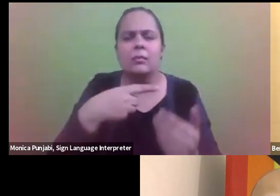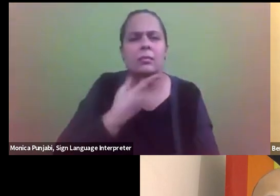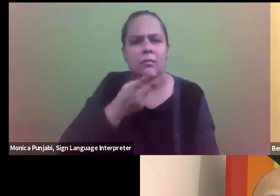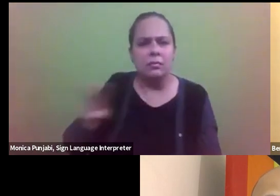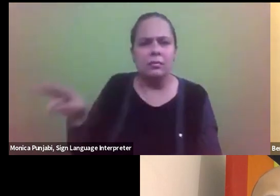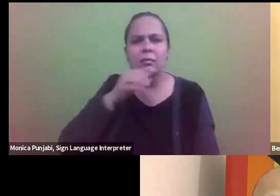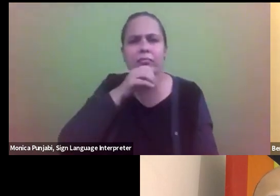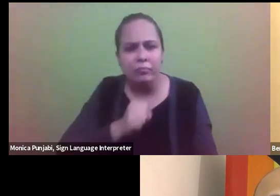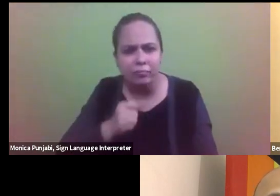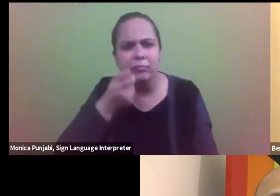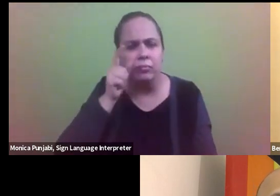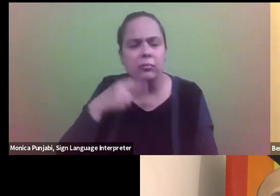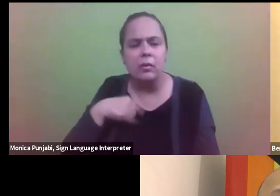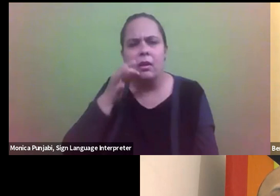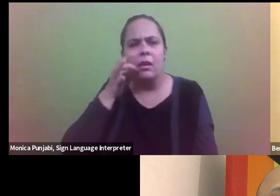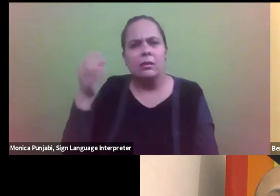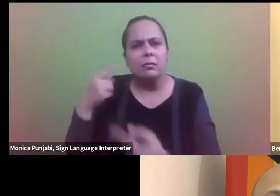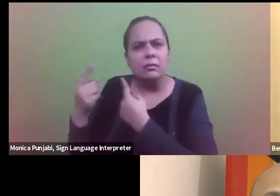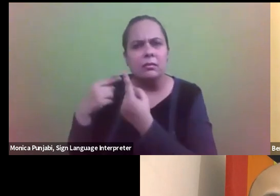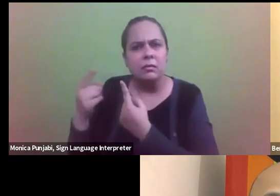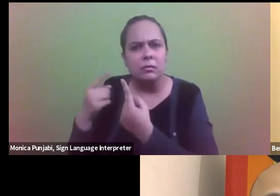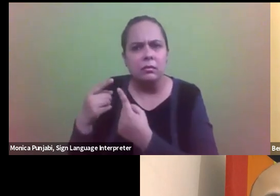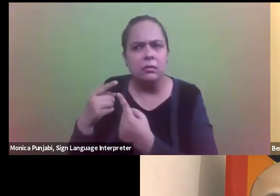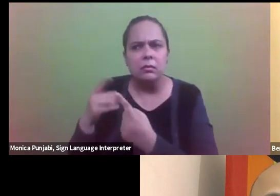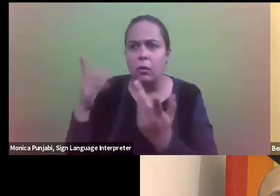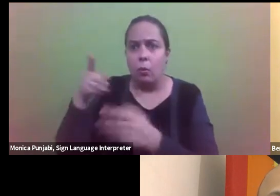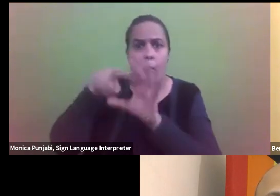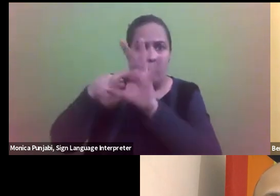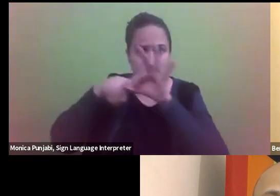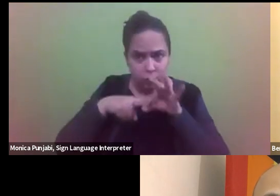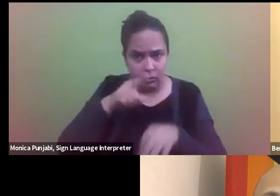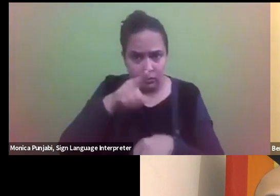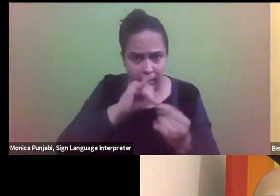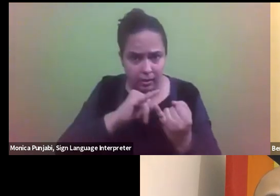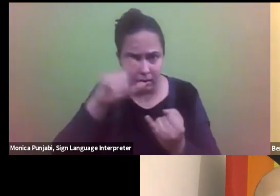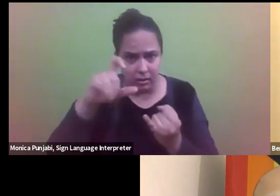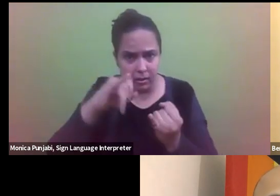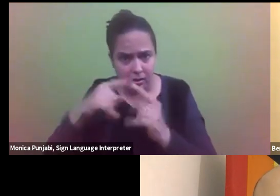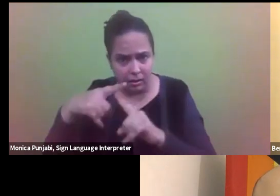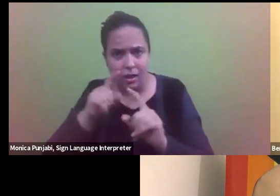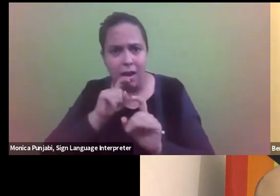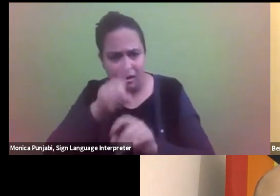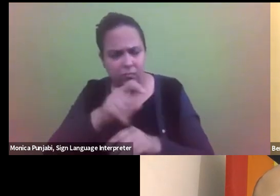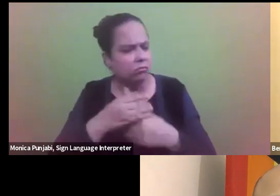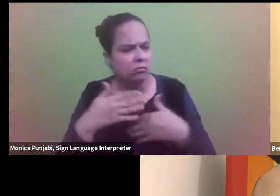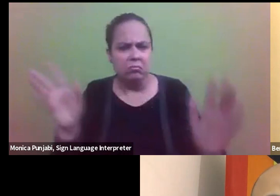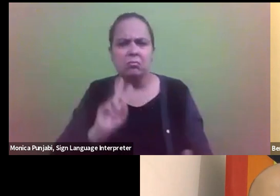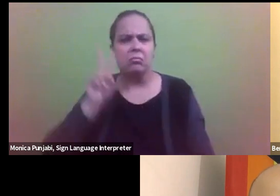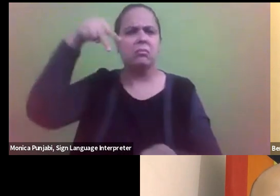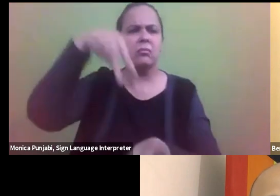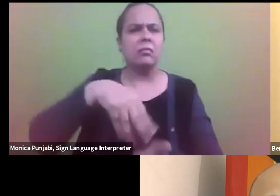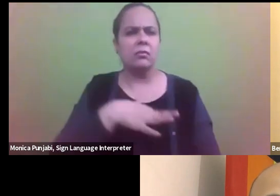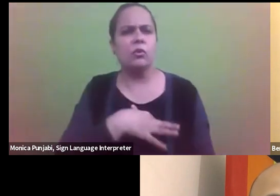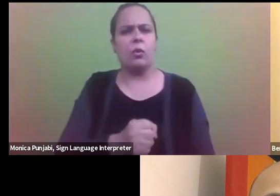known name in the anti-caste movement. He told me never to feel ashamed of my identity. That gave me strength, and then I countered this caste slurs quite well after that, and I